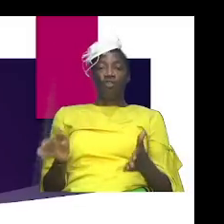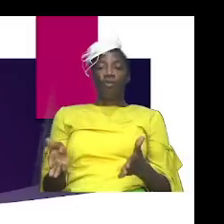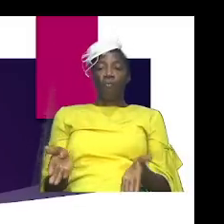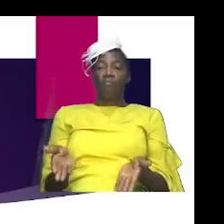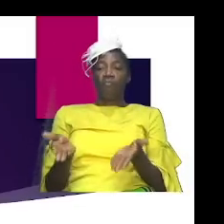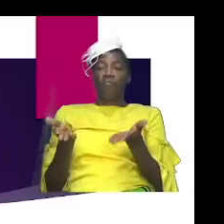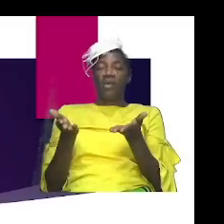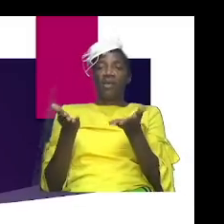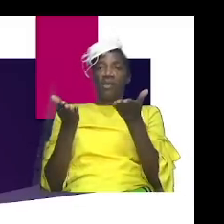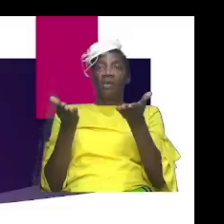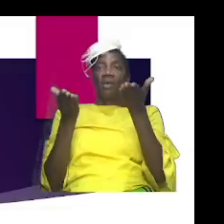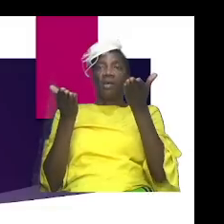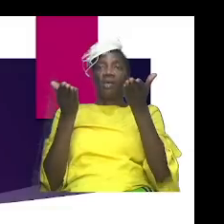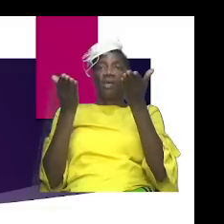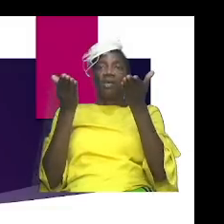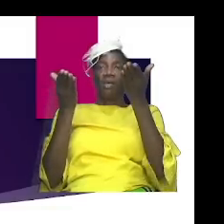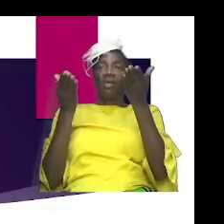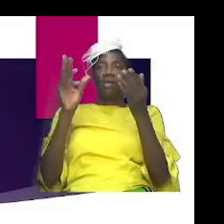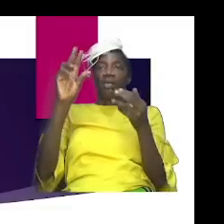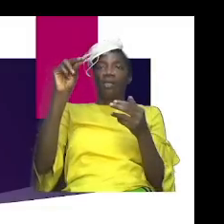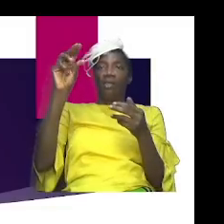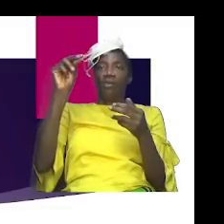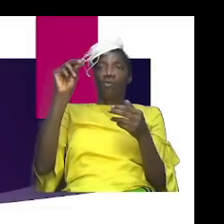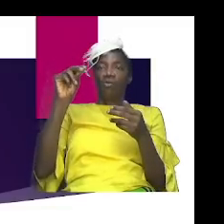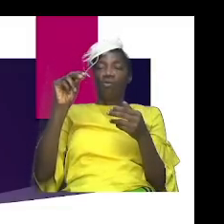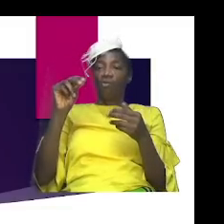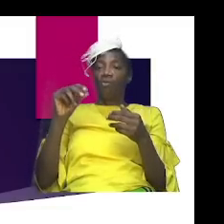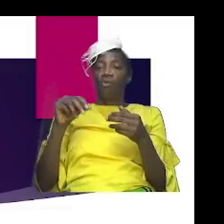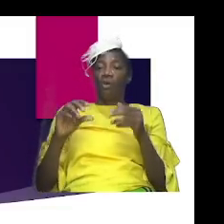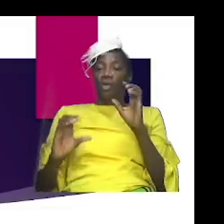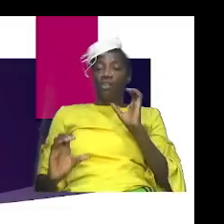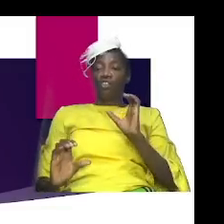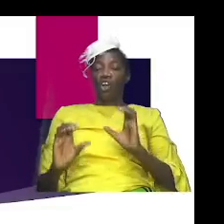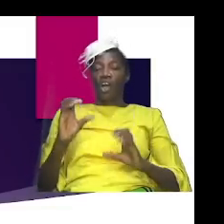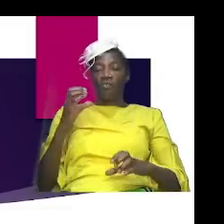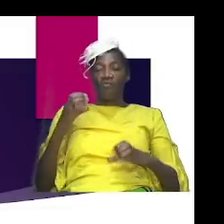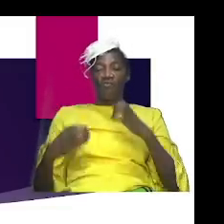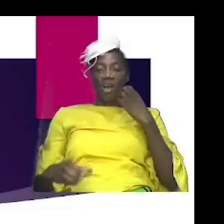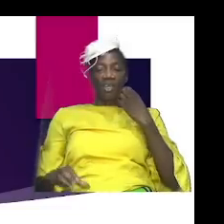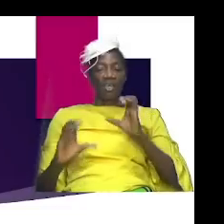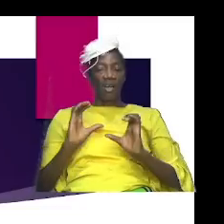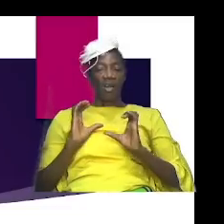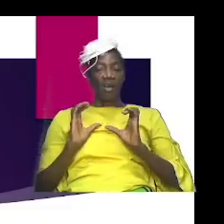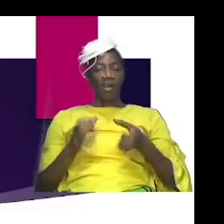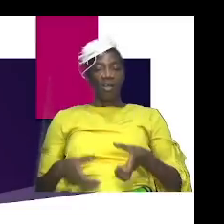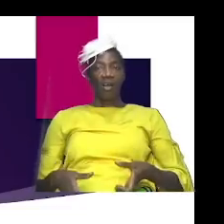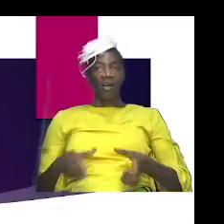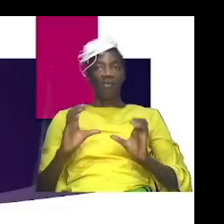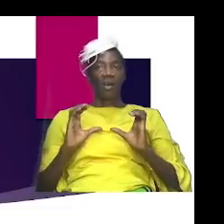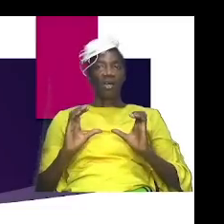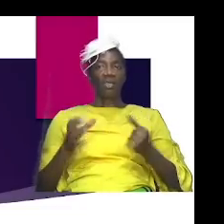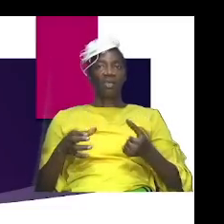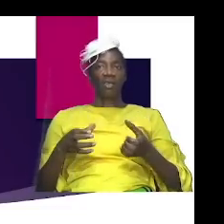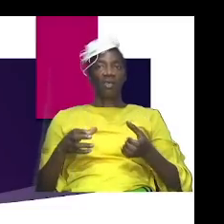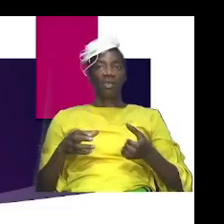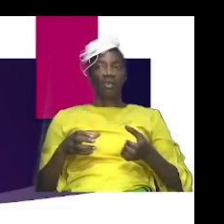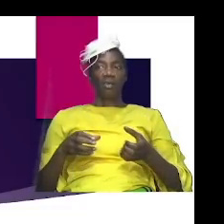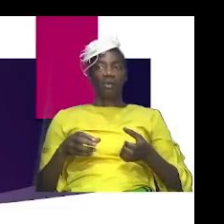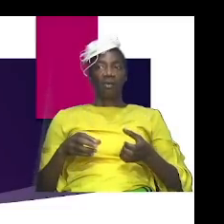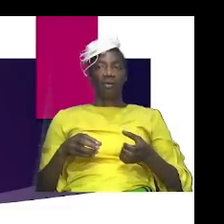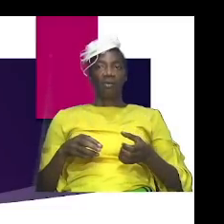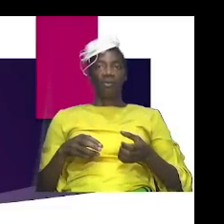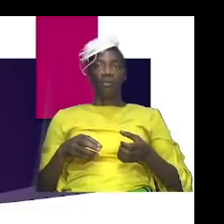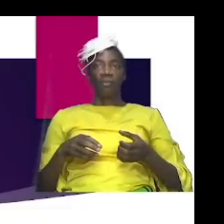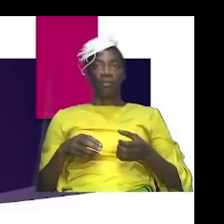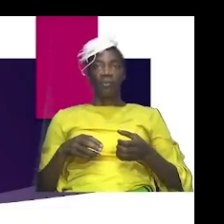not reputation, you know. We're going to come to it. It is character. So we have to be very careful. So he's saying that the wood and the hay and the stubble, watch